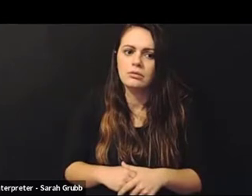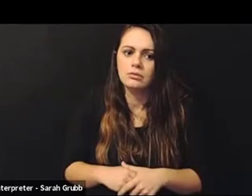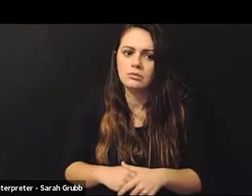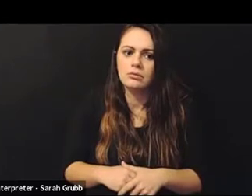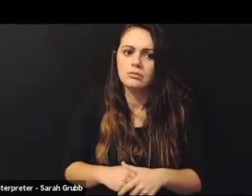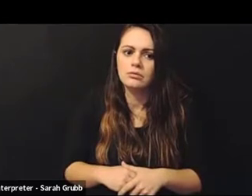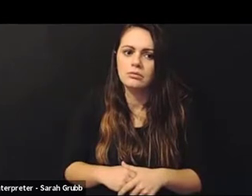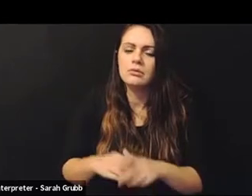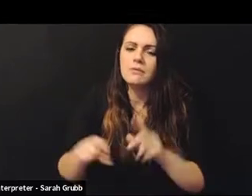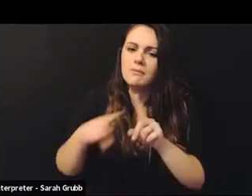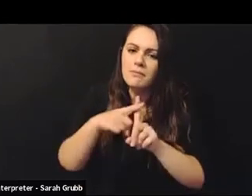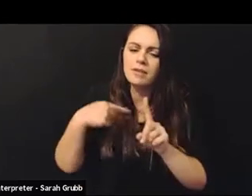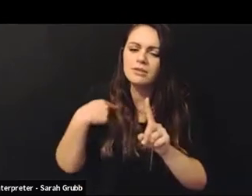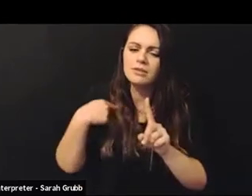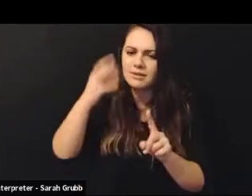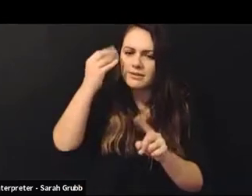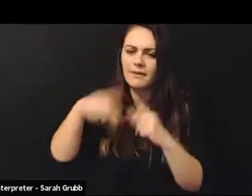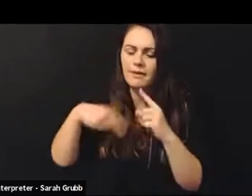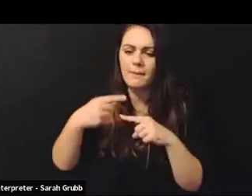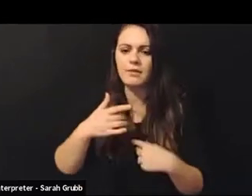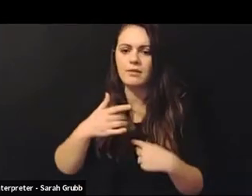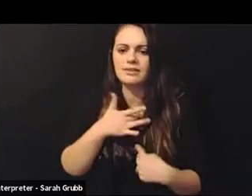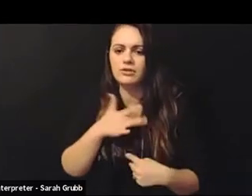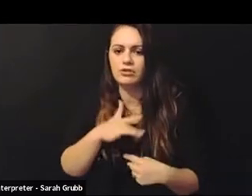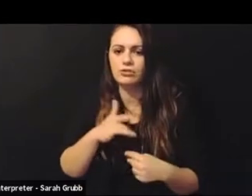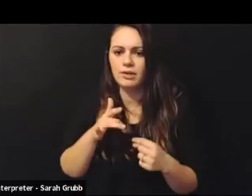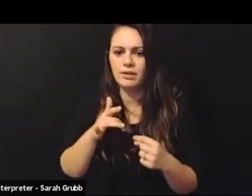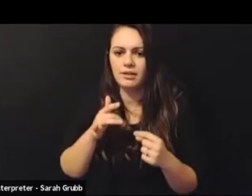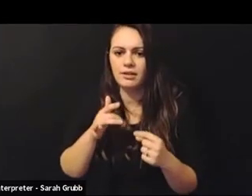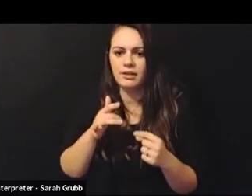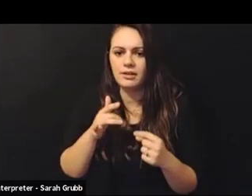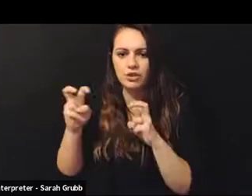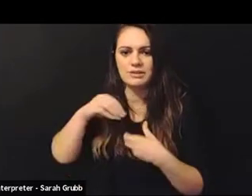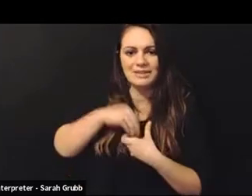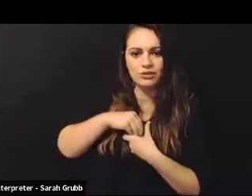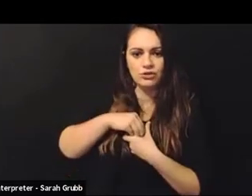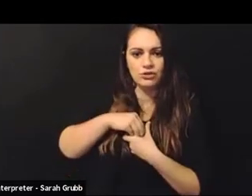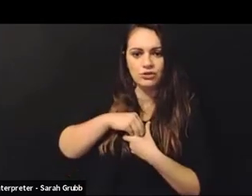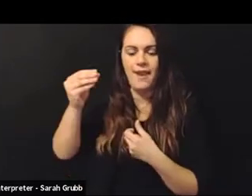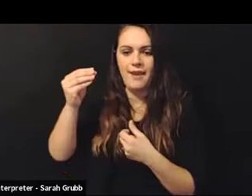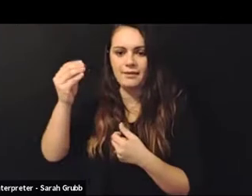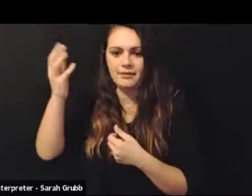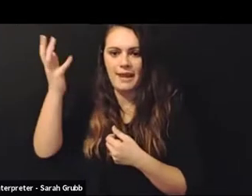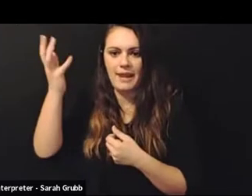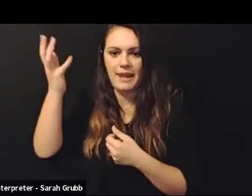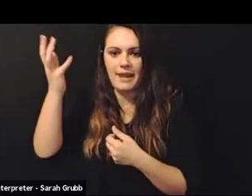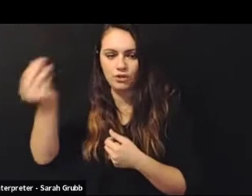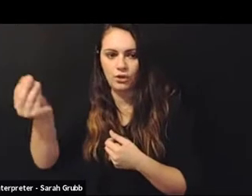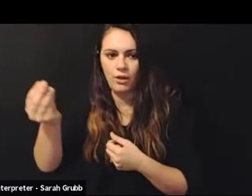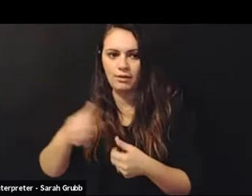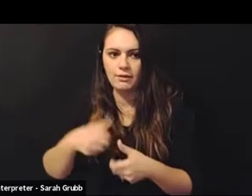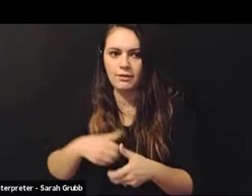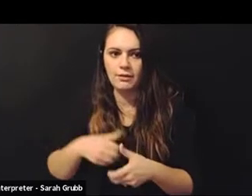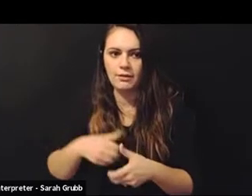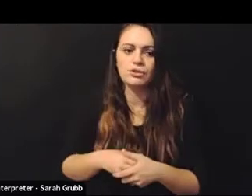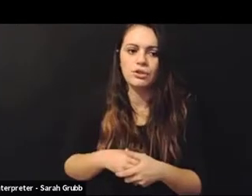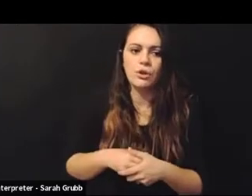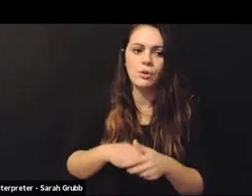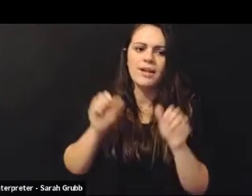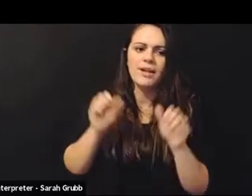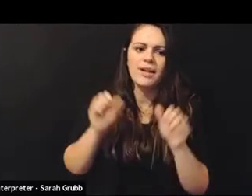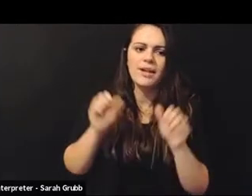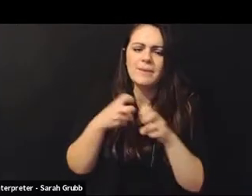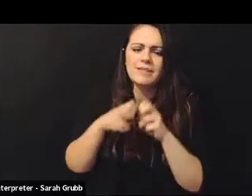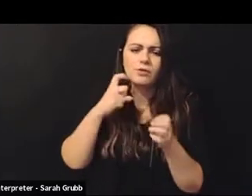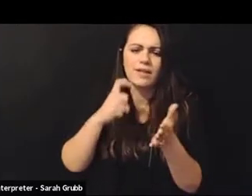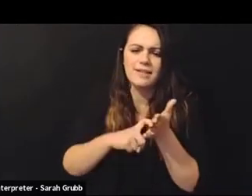thinking about sensory issues, that internal and external factors. So it can be harder to identify the exact function of the behavior